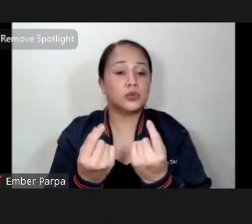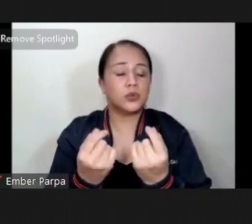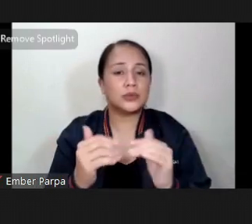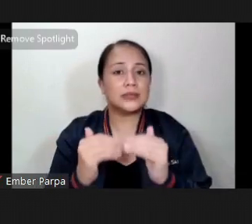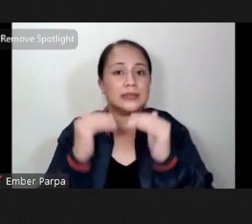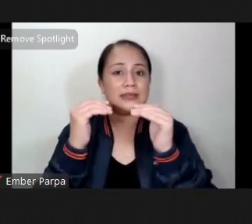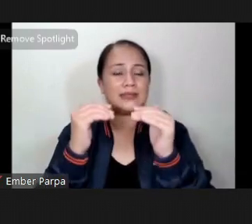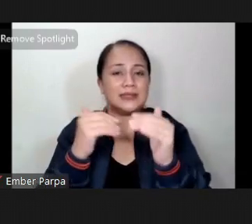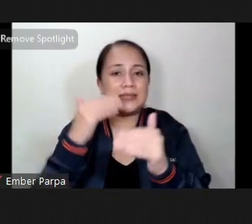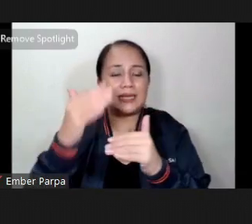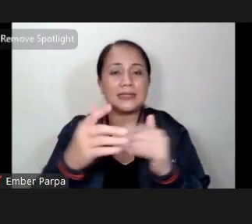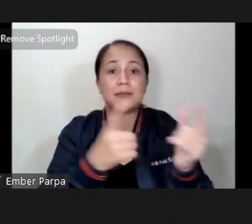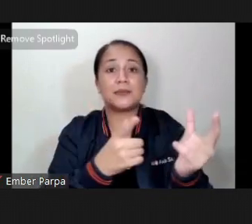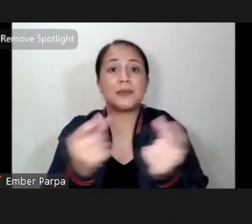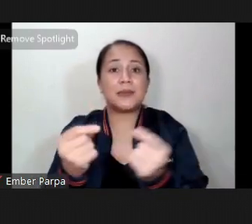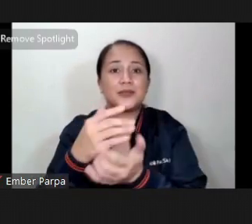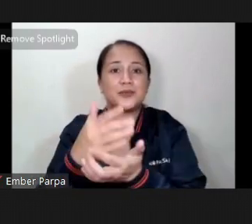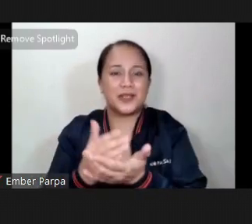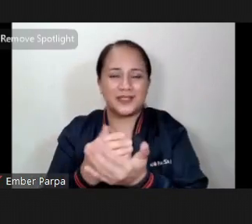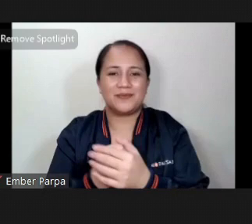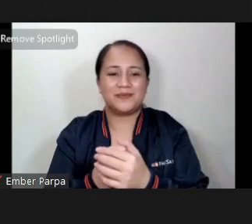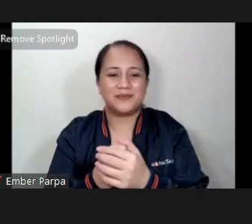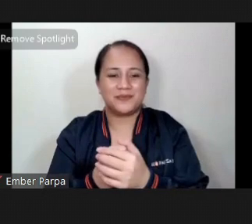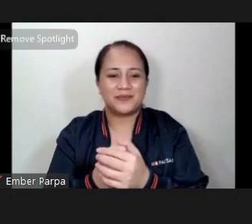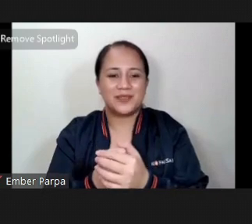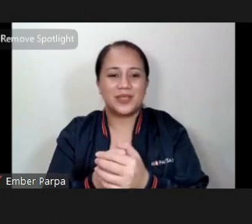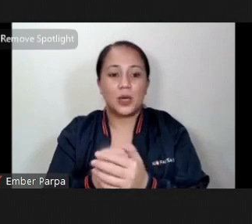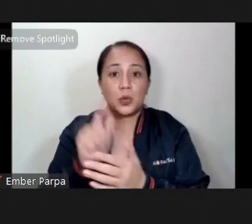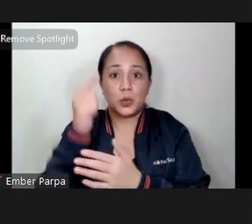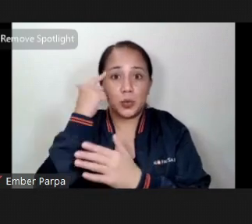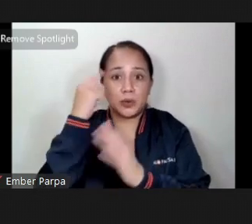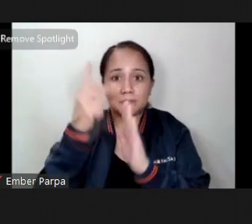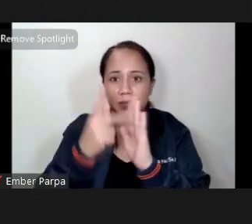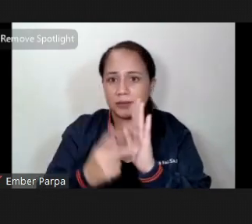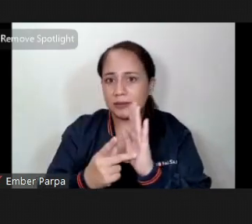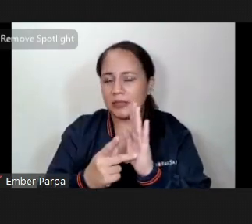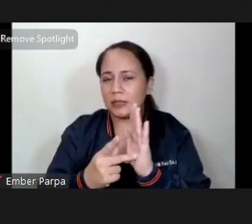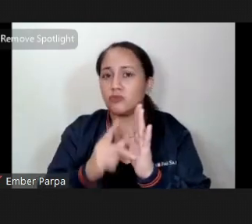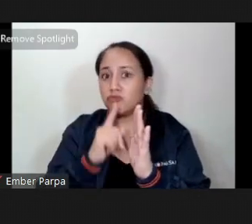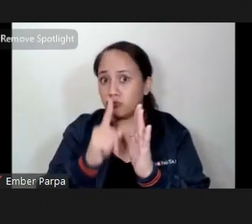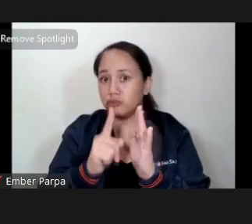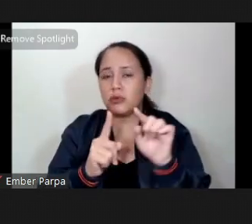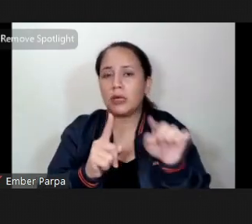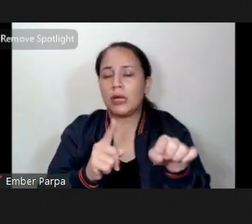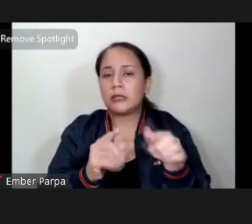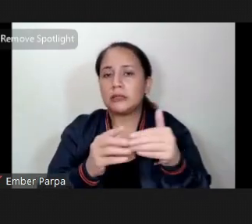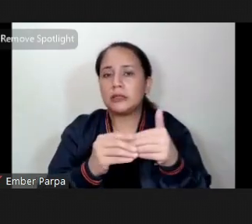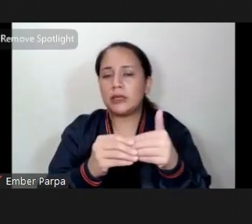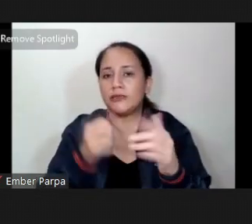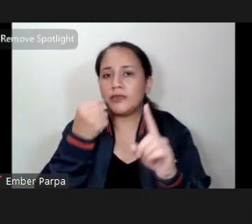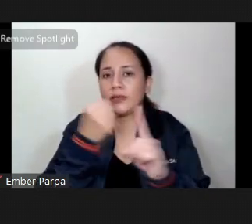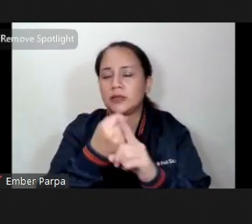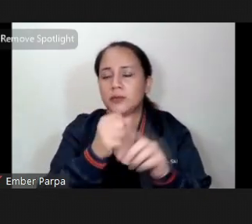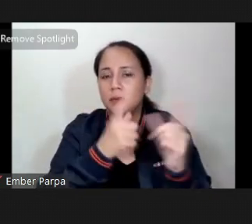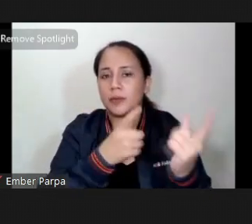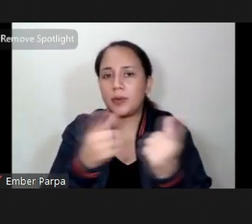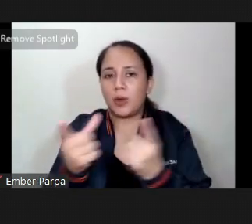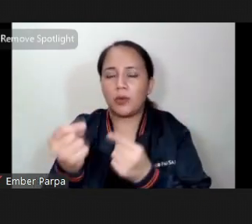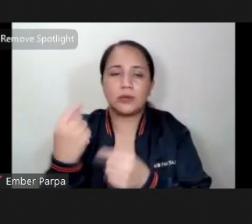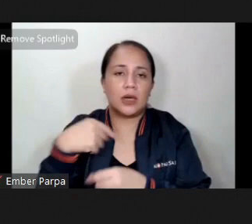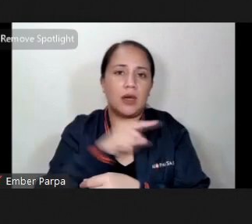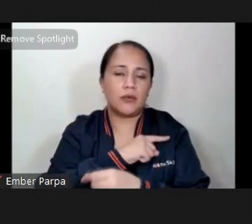on to the implementation parts. Government policy is the key in the effective implementation of